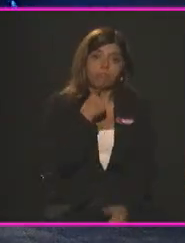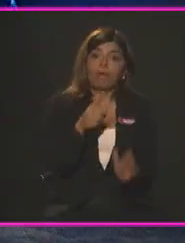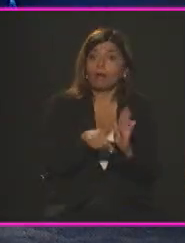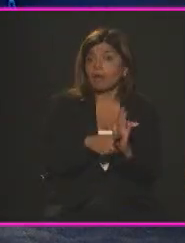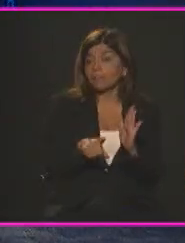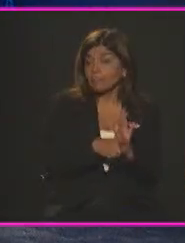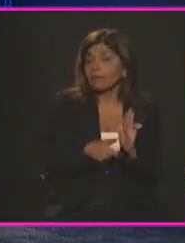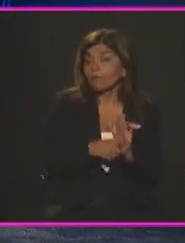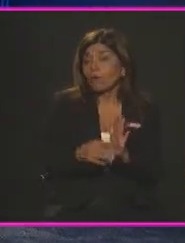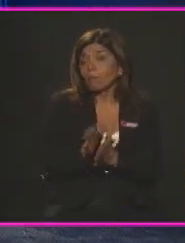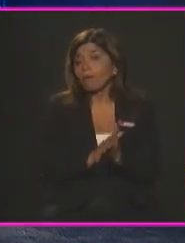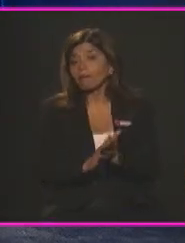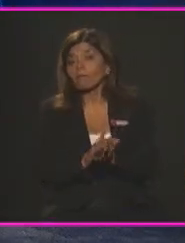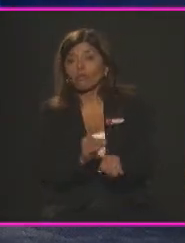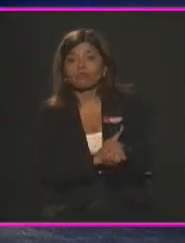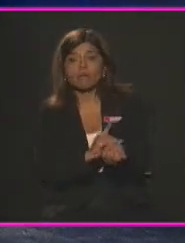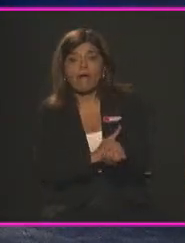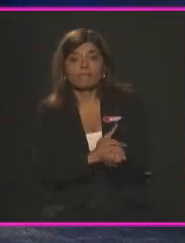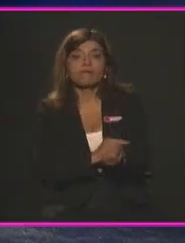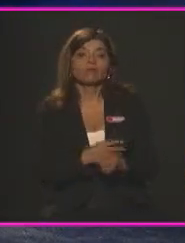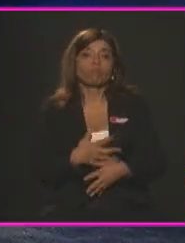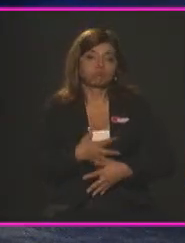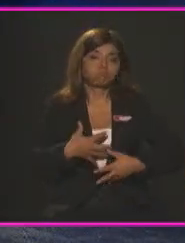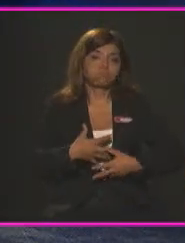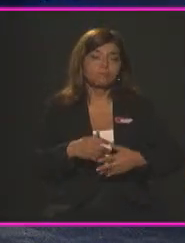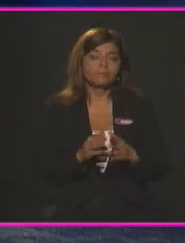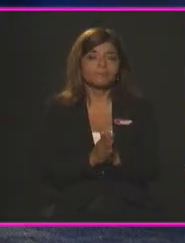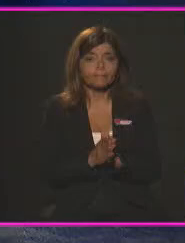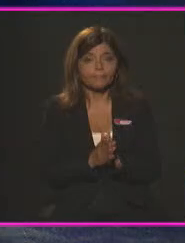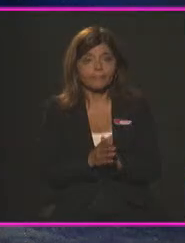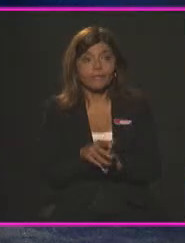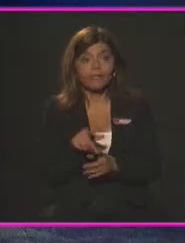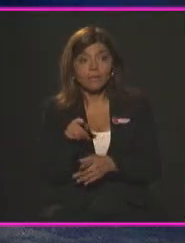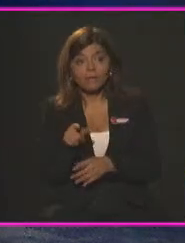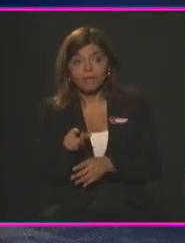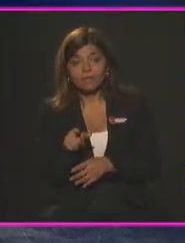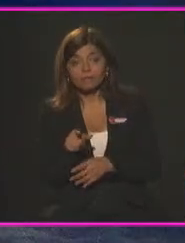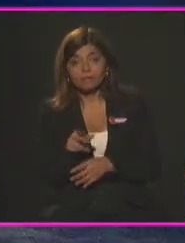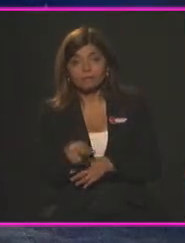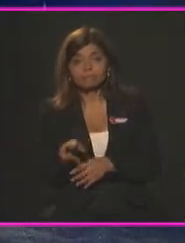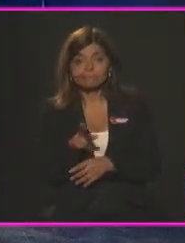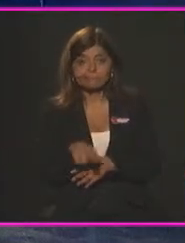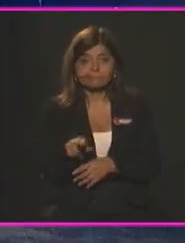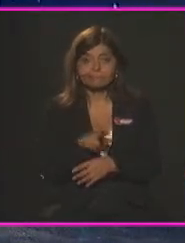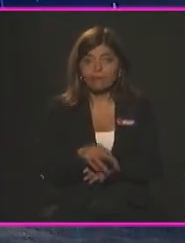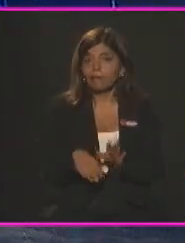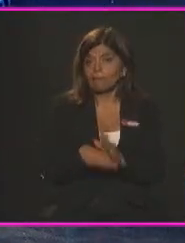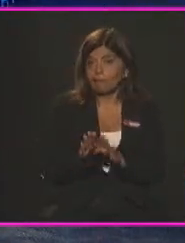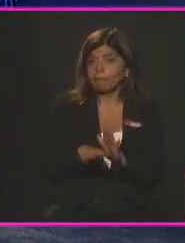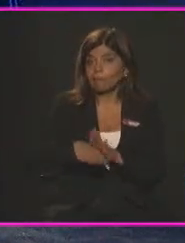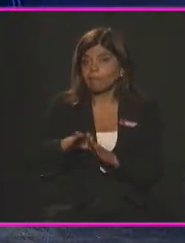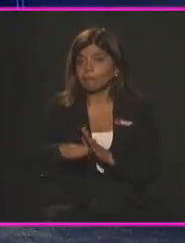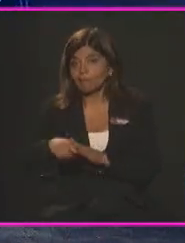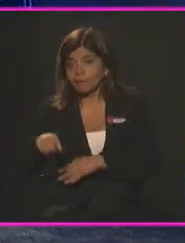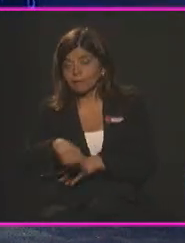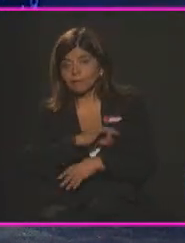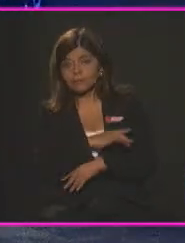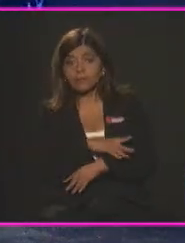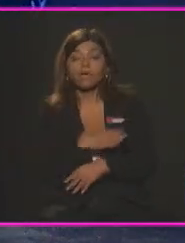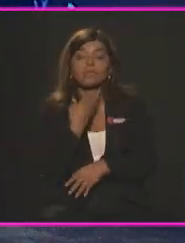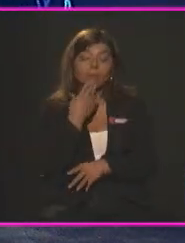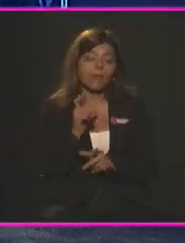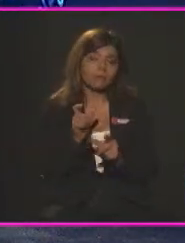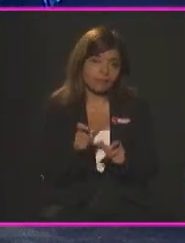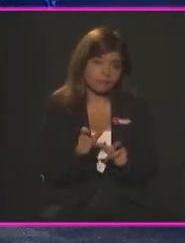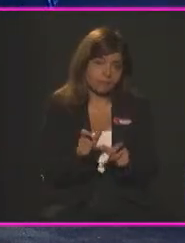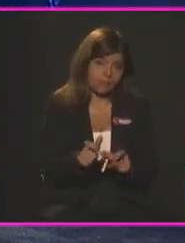syndrome, diabetes, obesity, which are still becoming more prevalent here in Chile, GI disorders, cancer, and neurological